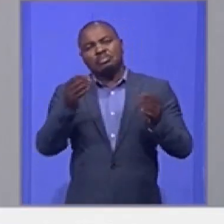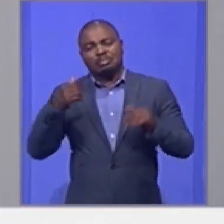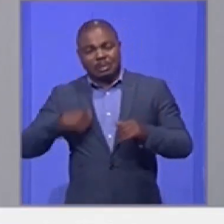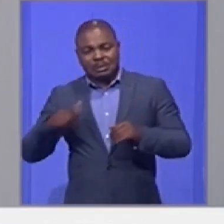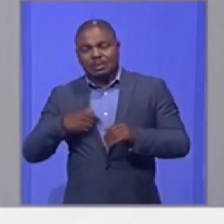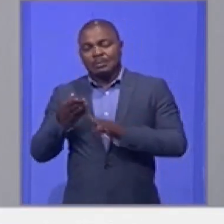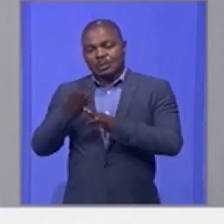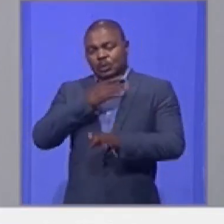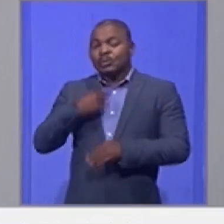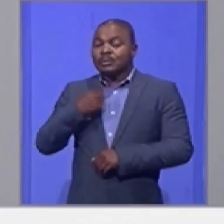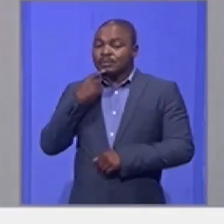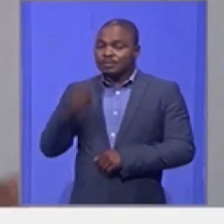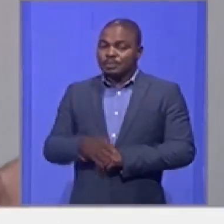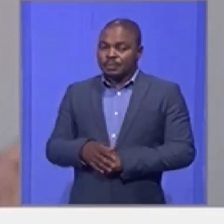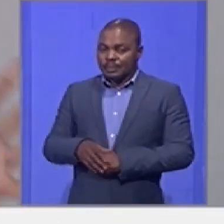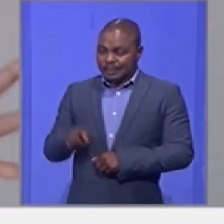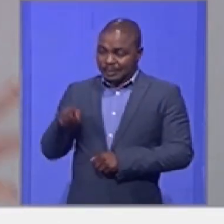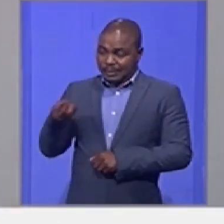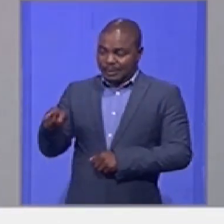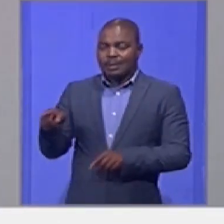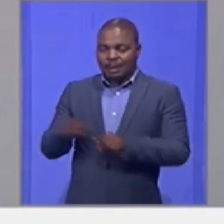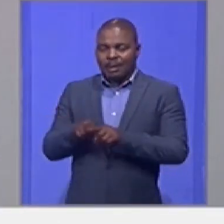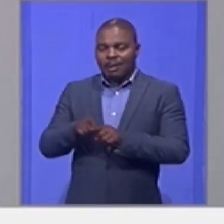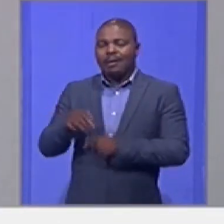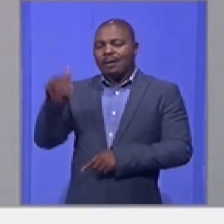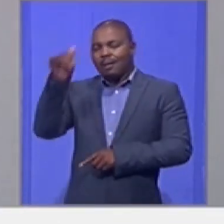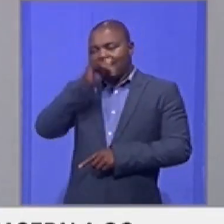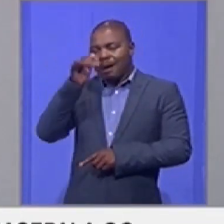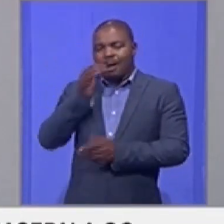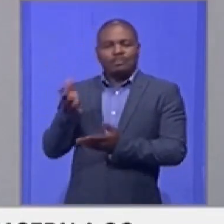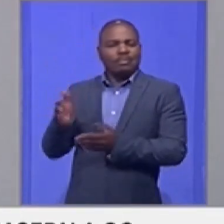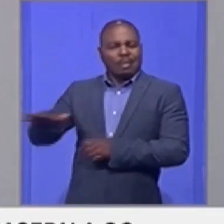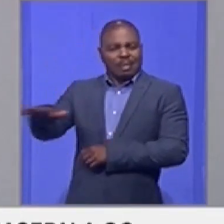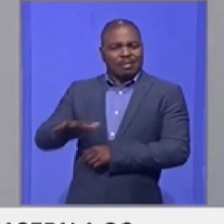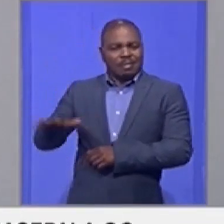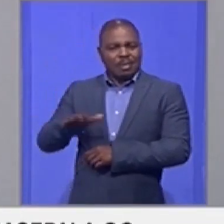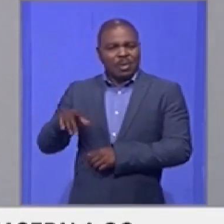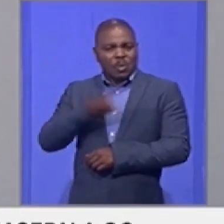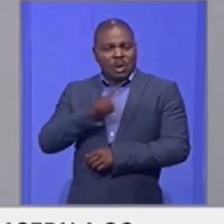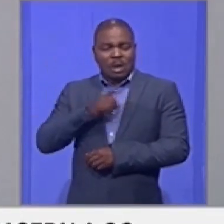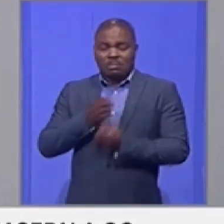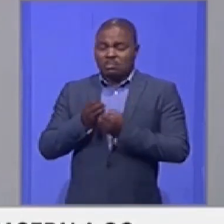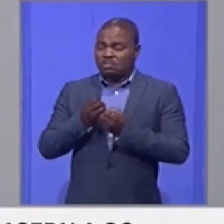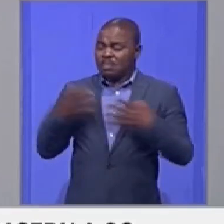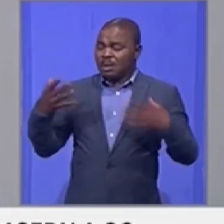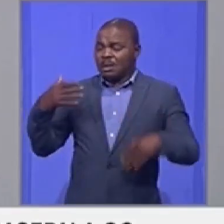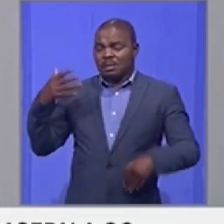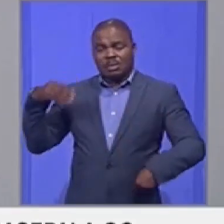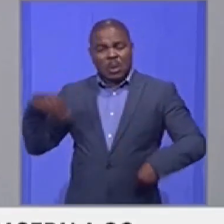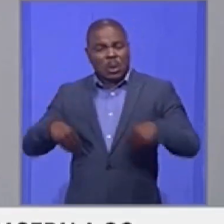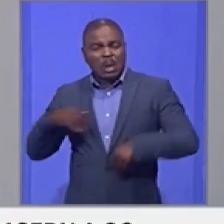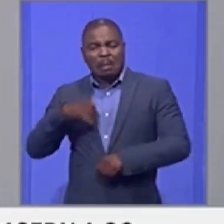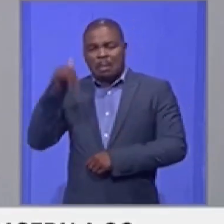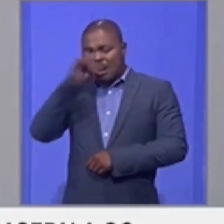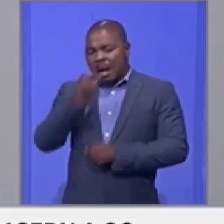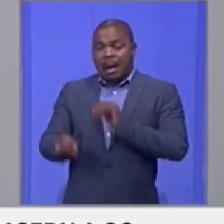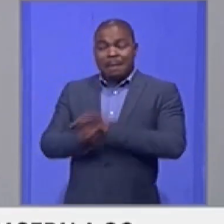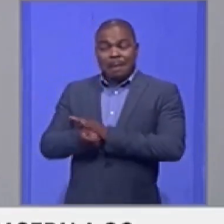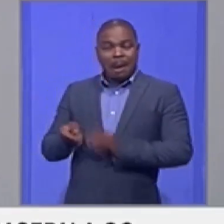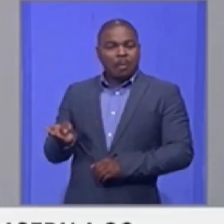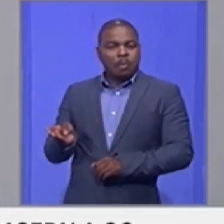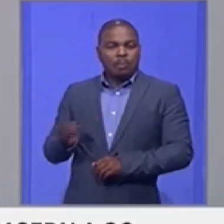said it's a crime scene because there are just too many malfeasance that are happening in